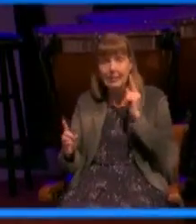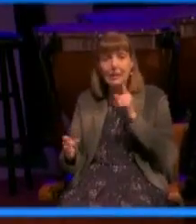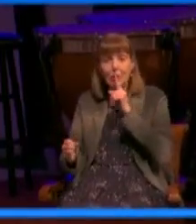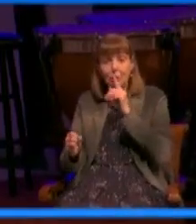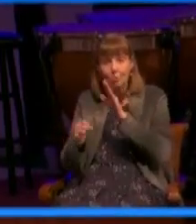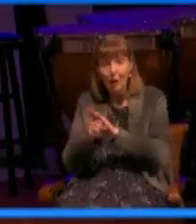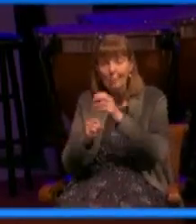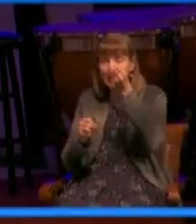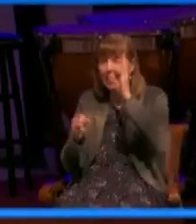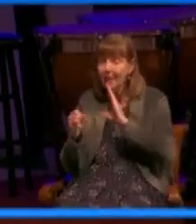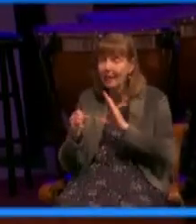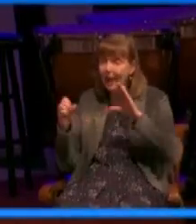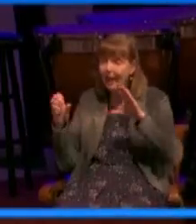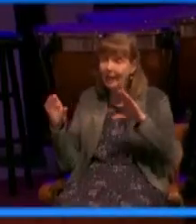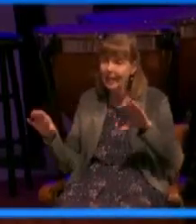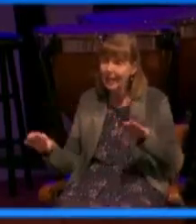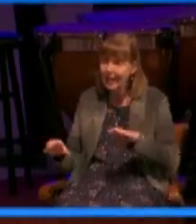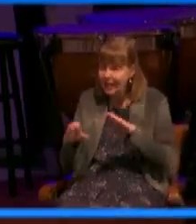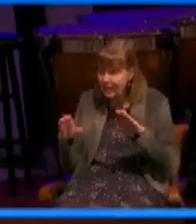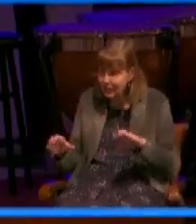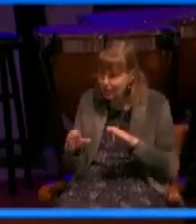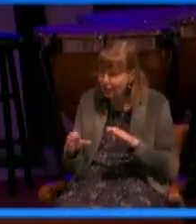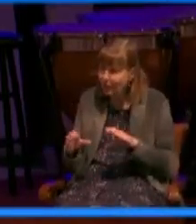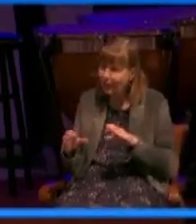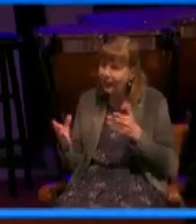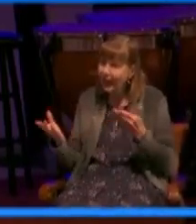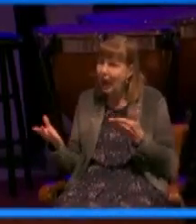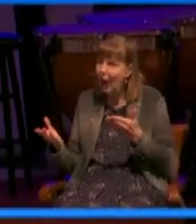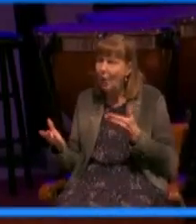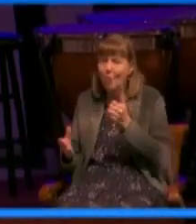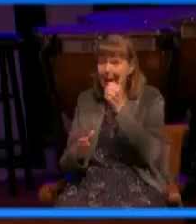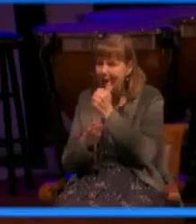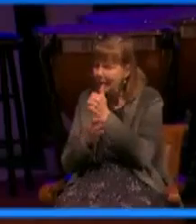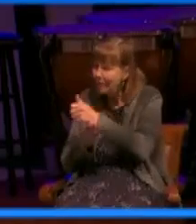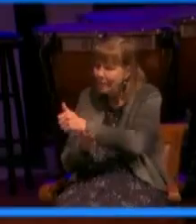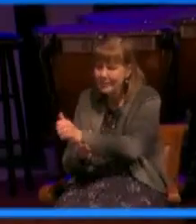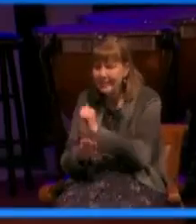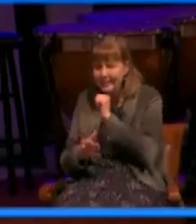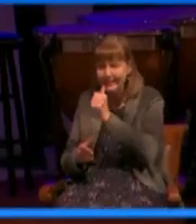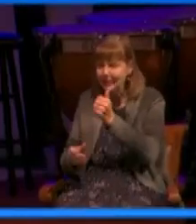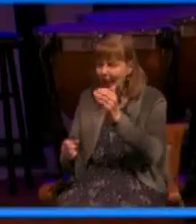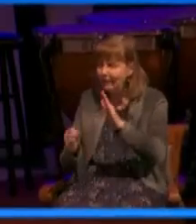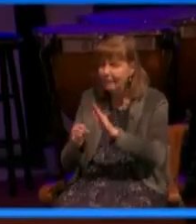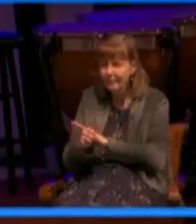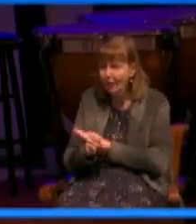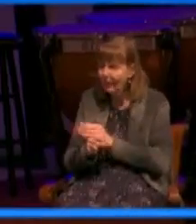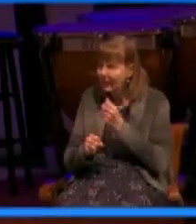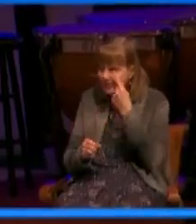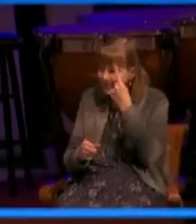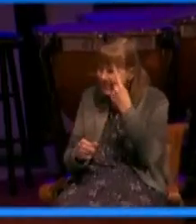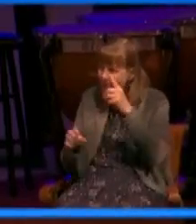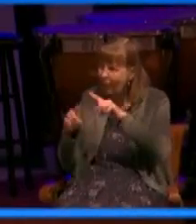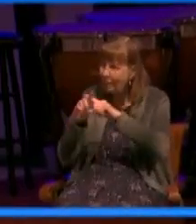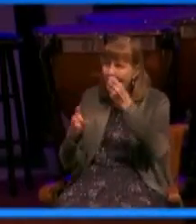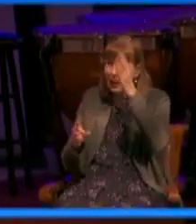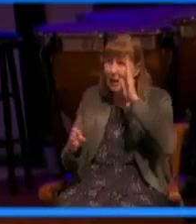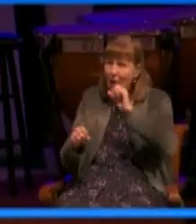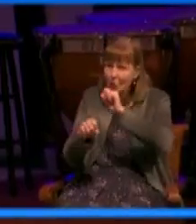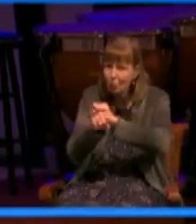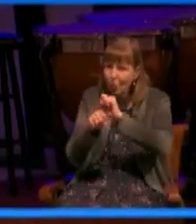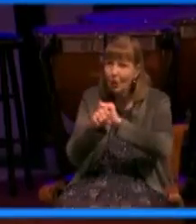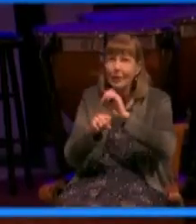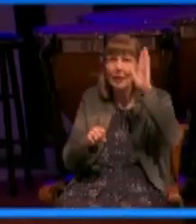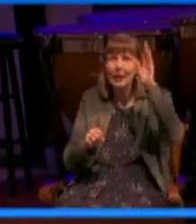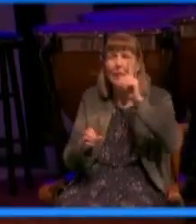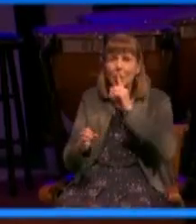the character of Abraham could not even fully understand. God is working. He has a purpose in his promise. And then it